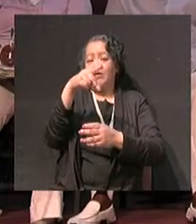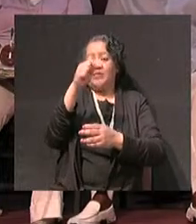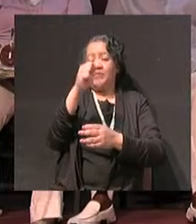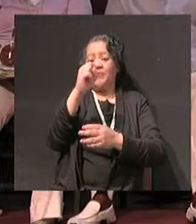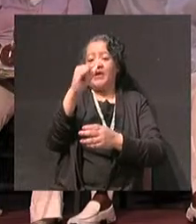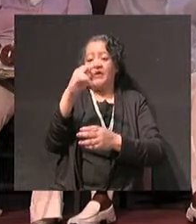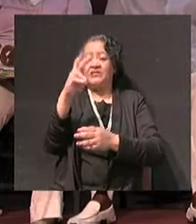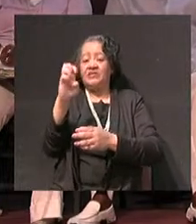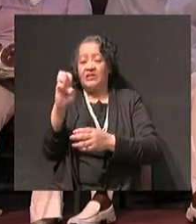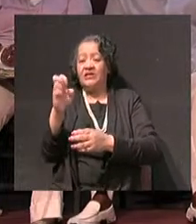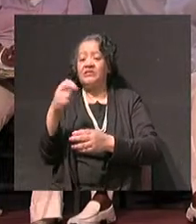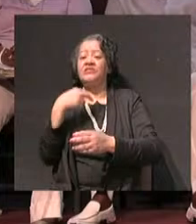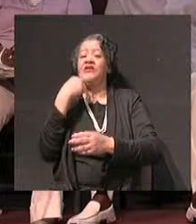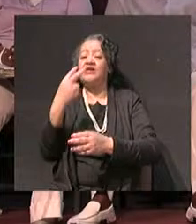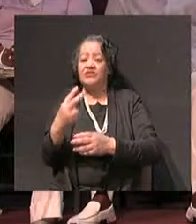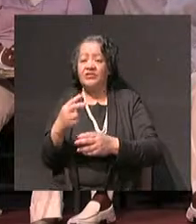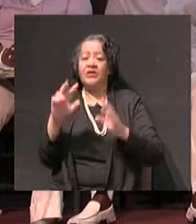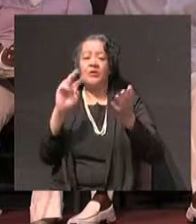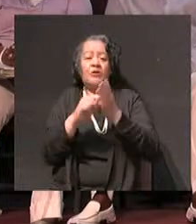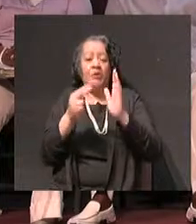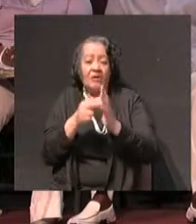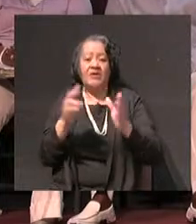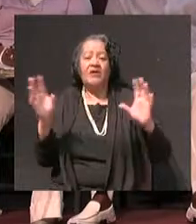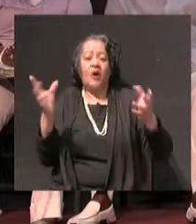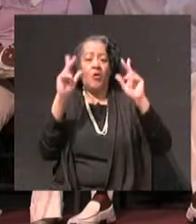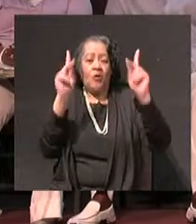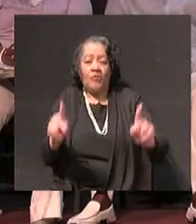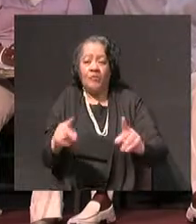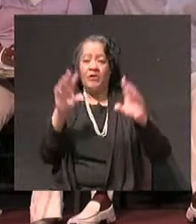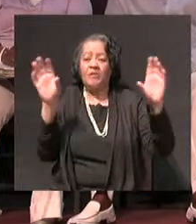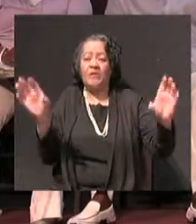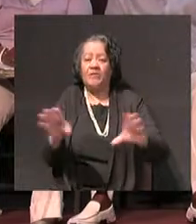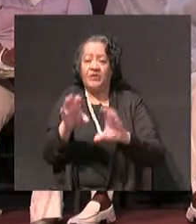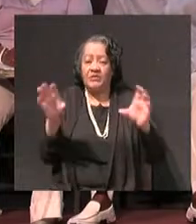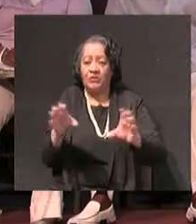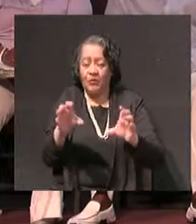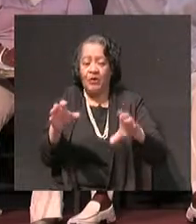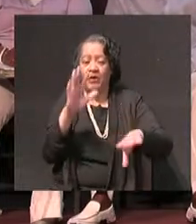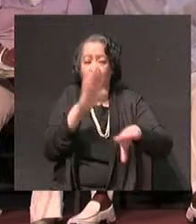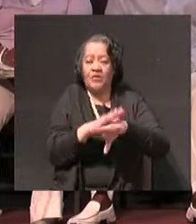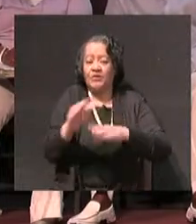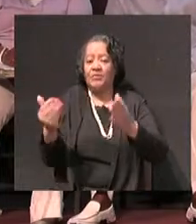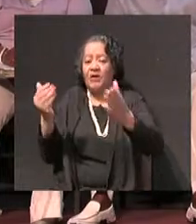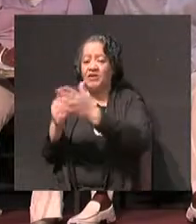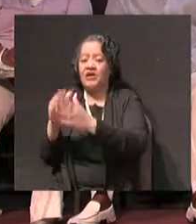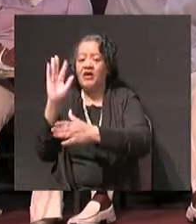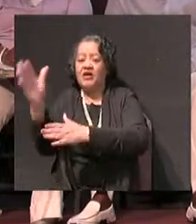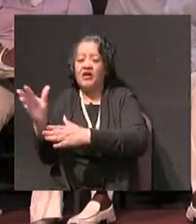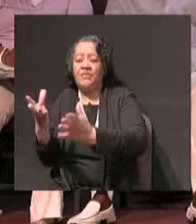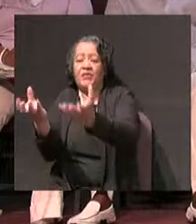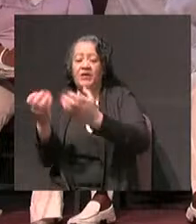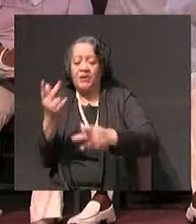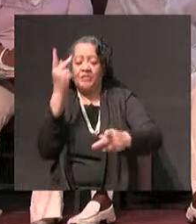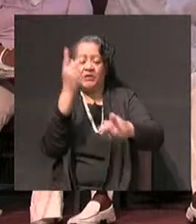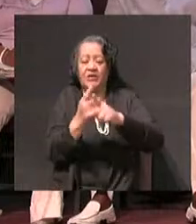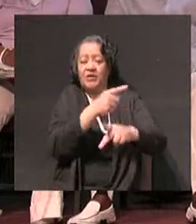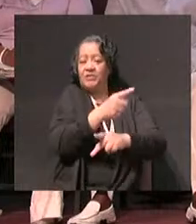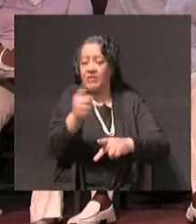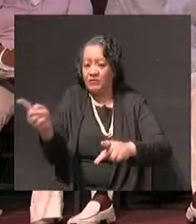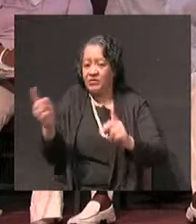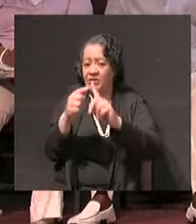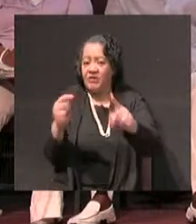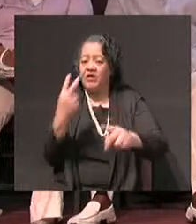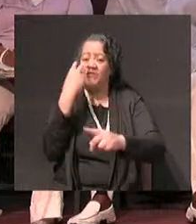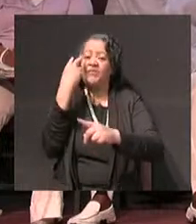means that someone is acting on them against their will to keep them